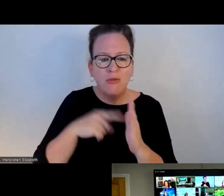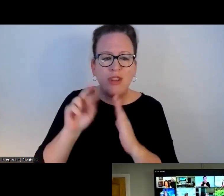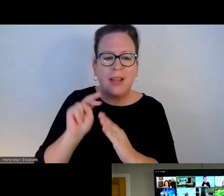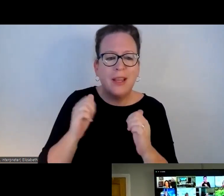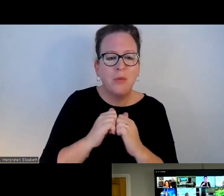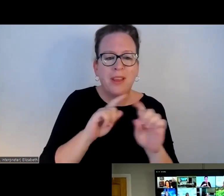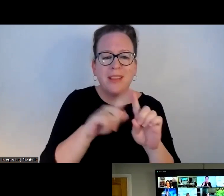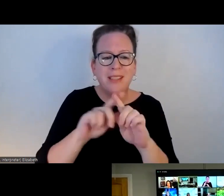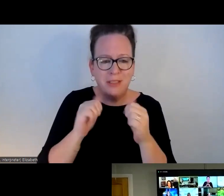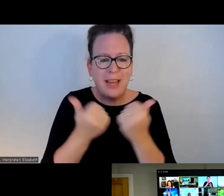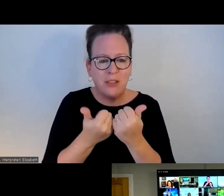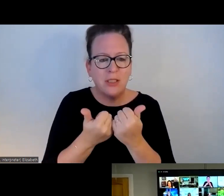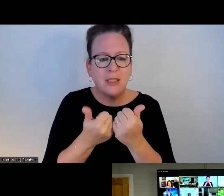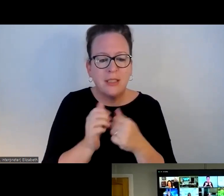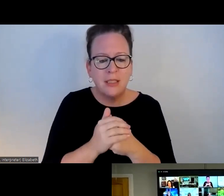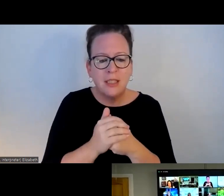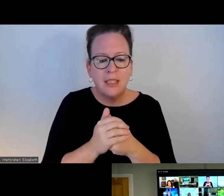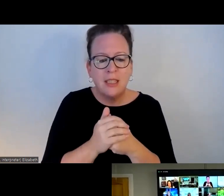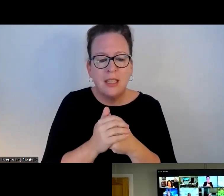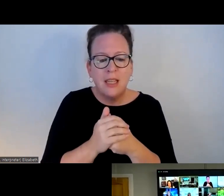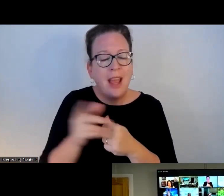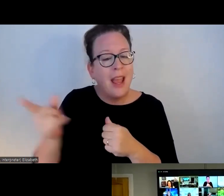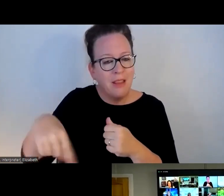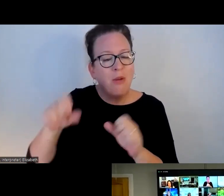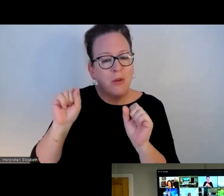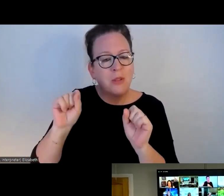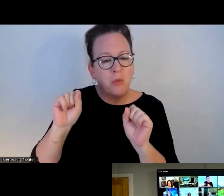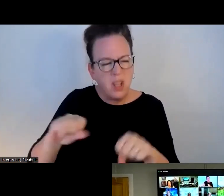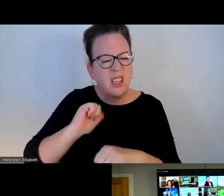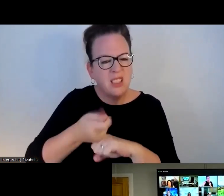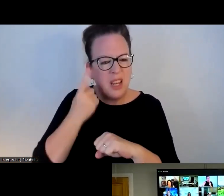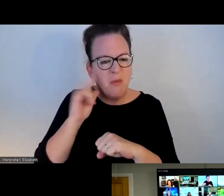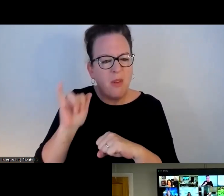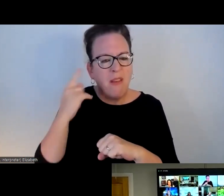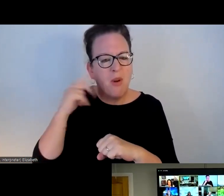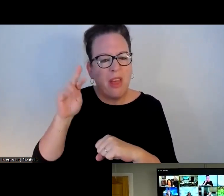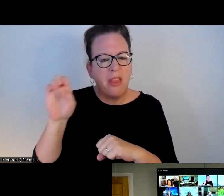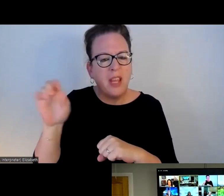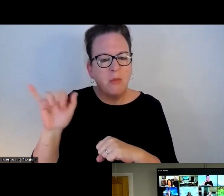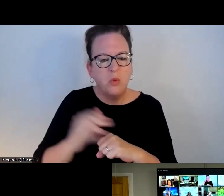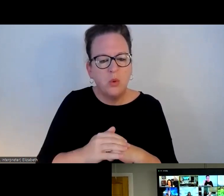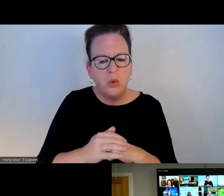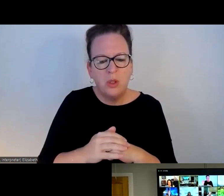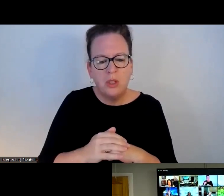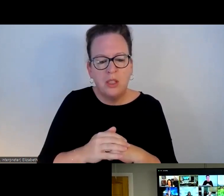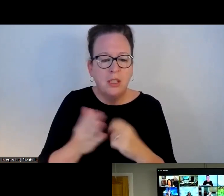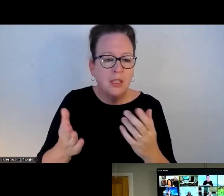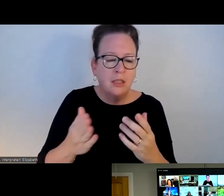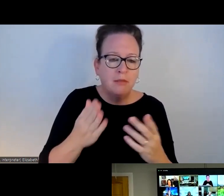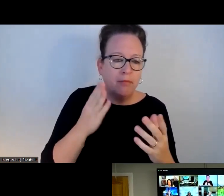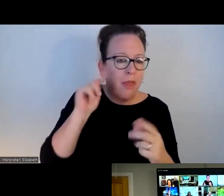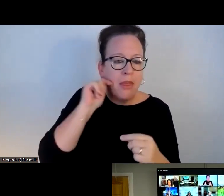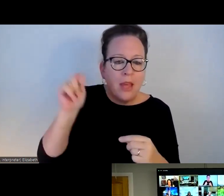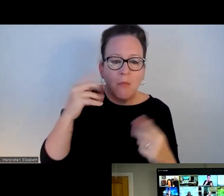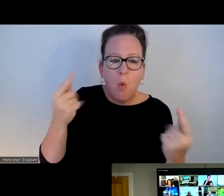agencies internally. And those could be, we could arrange them to be themes, right? So is it food? Is it energy? Is